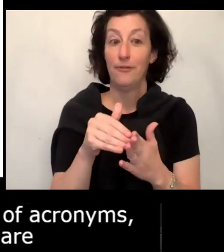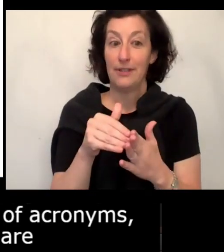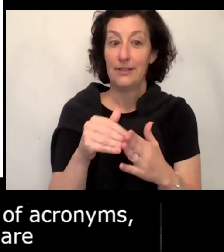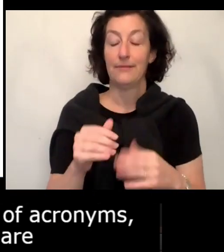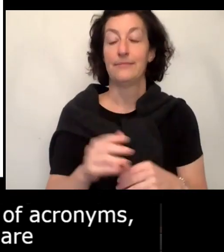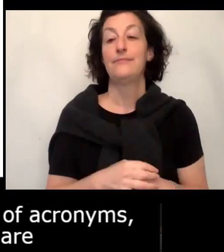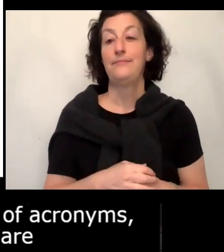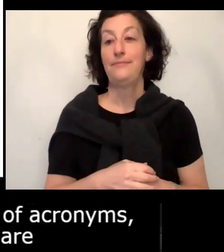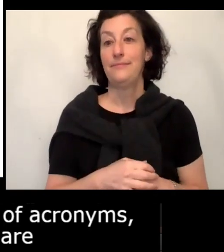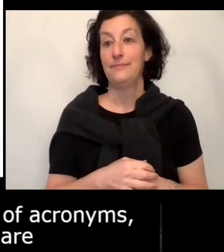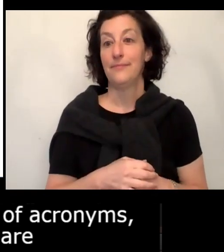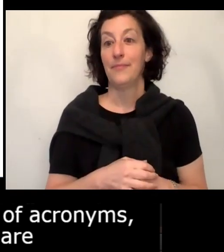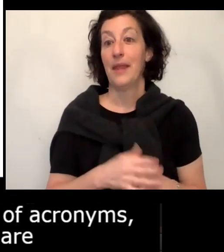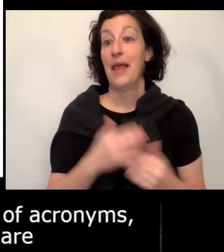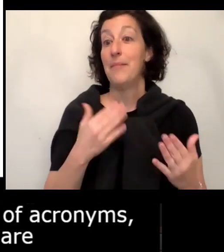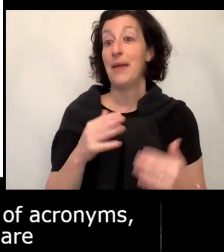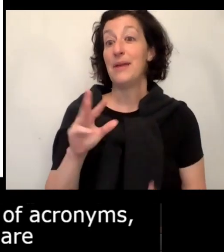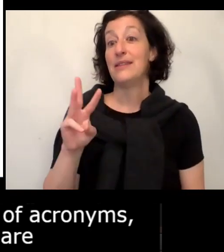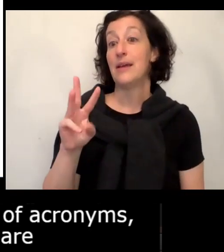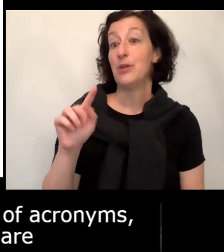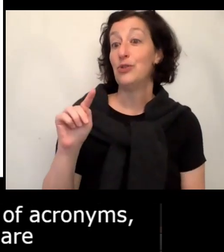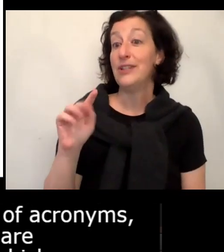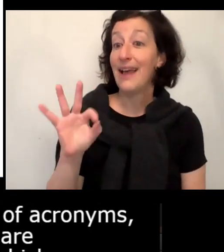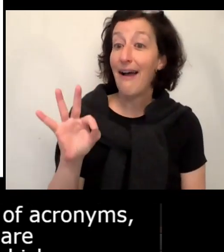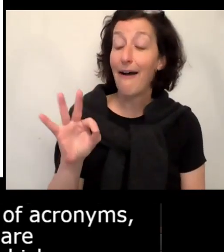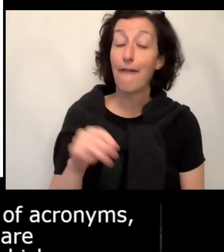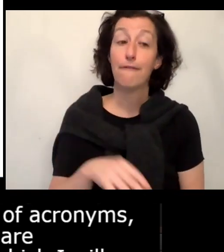it's WTF, which I will not translate,